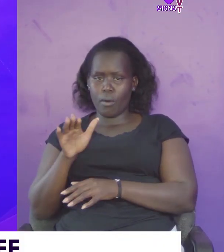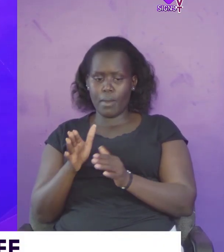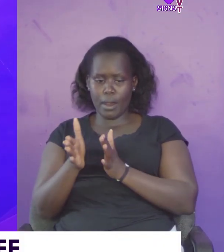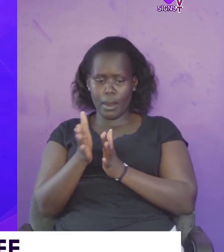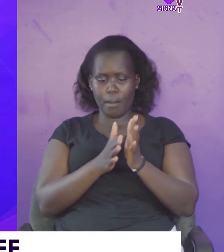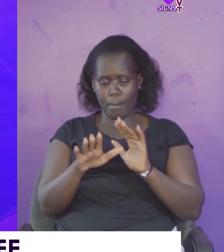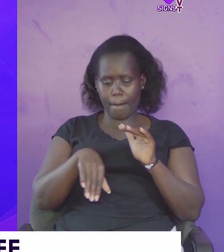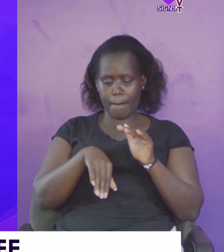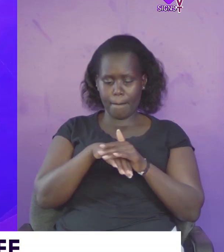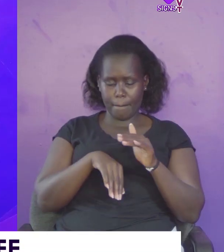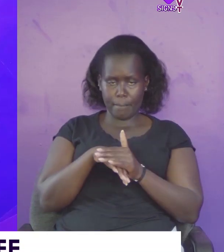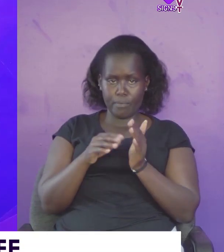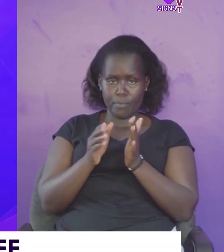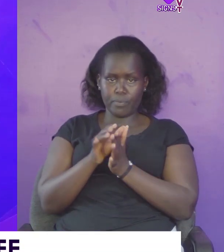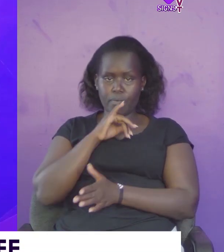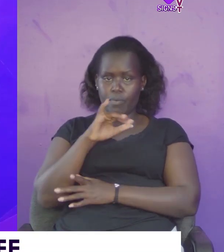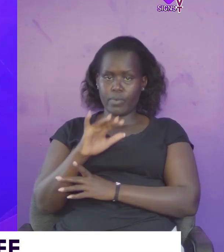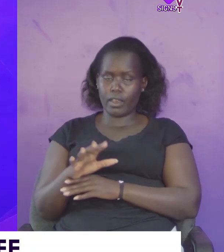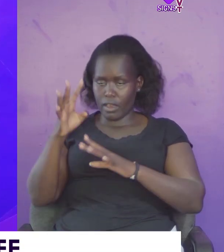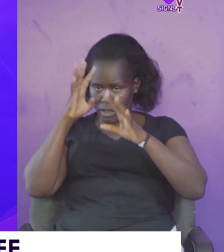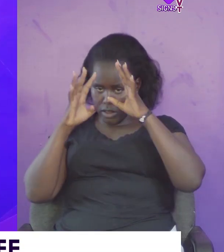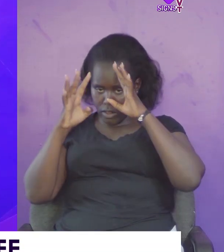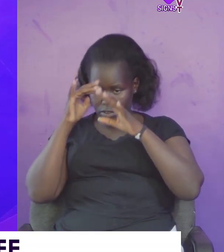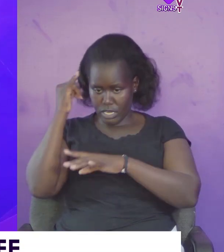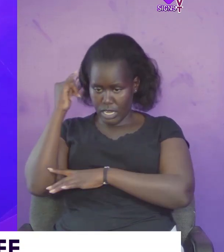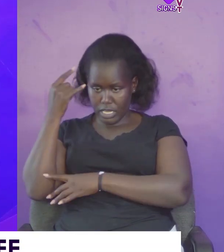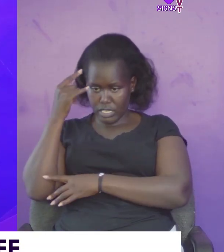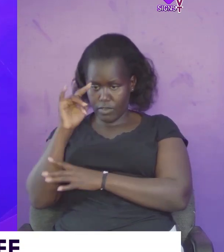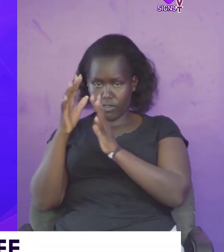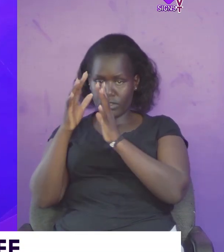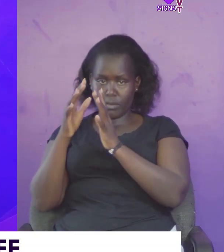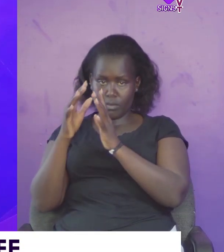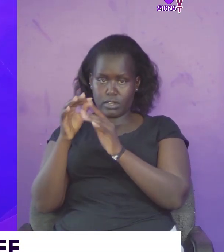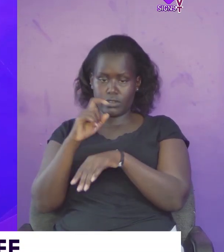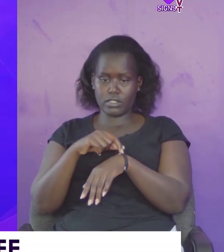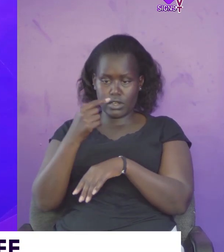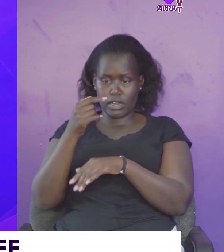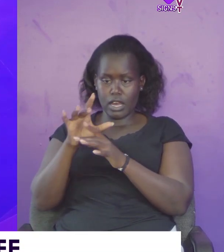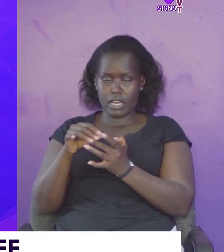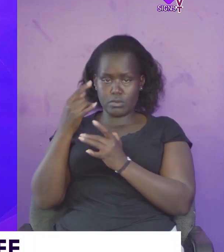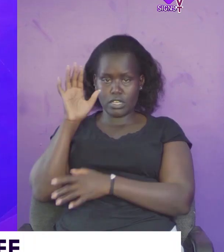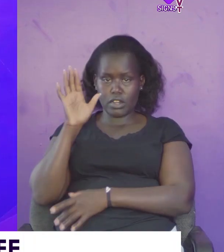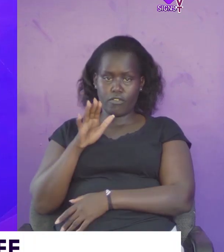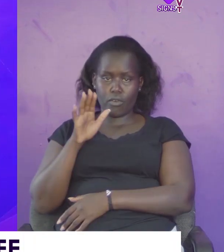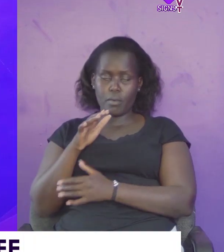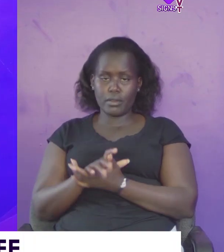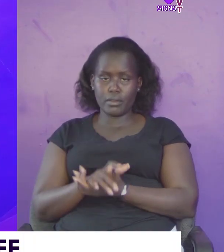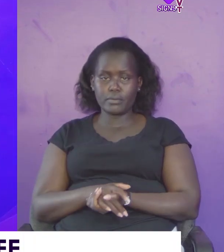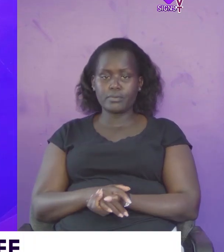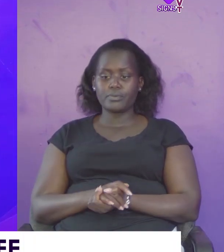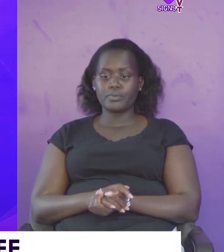with sons. Innovative ideas for the celebrative season, especially for women. Yeah, I